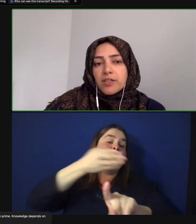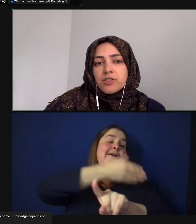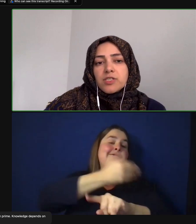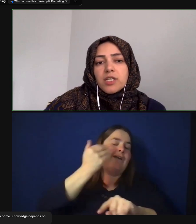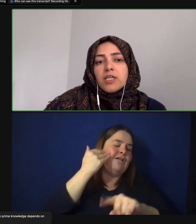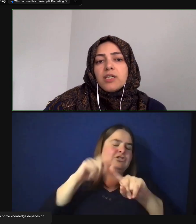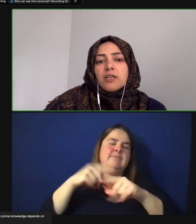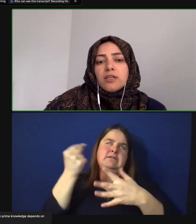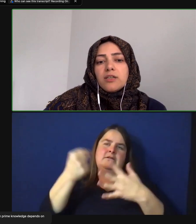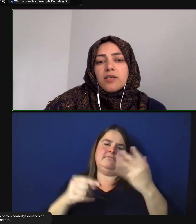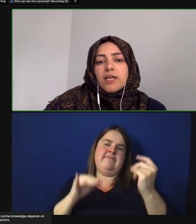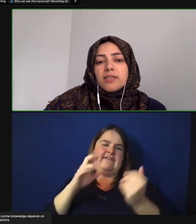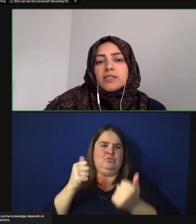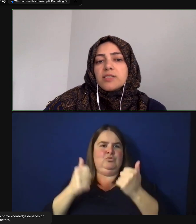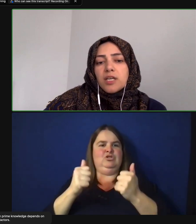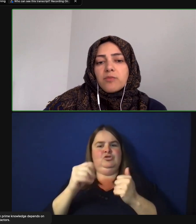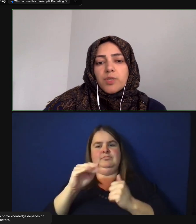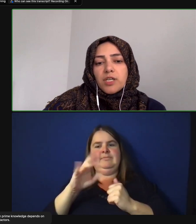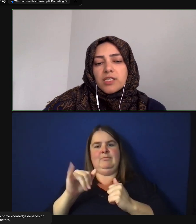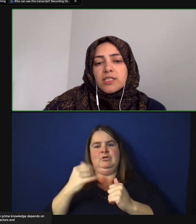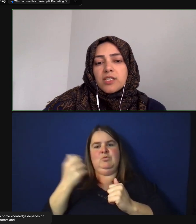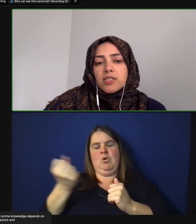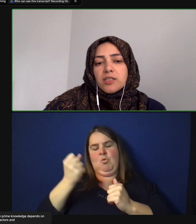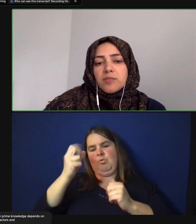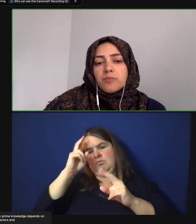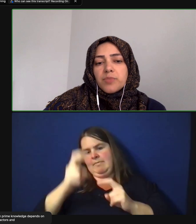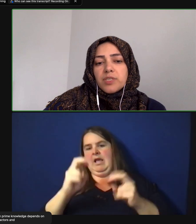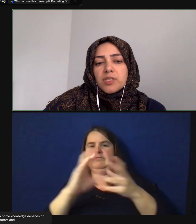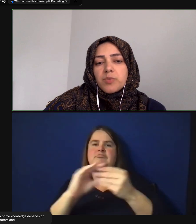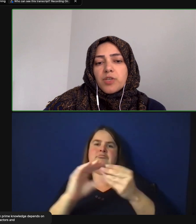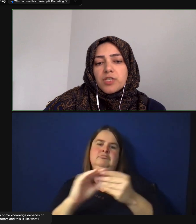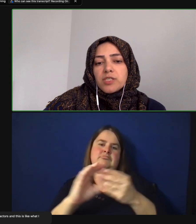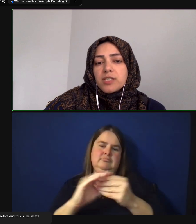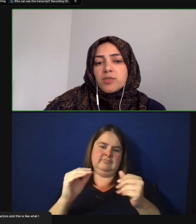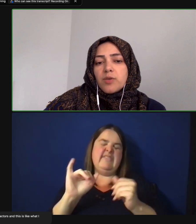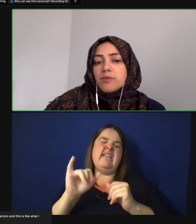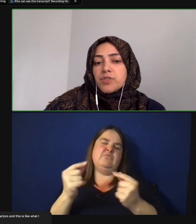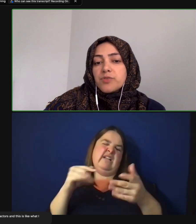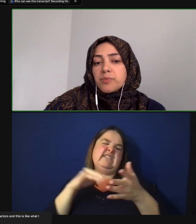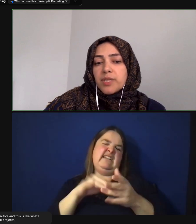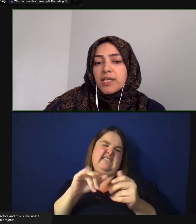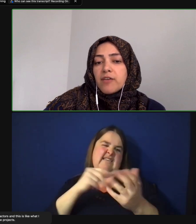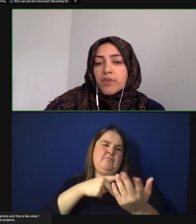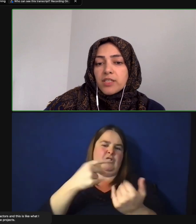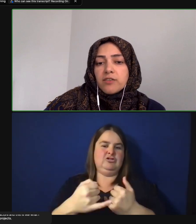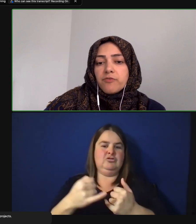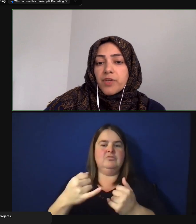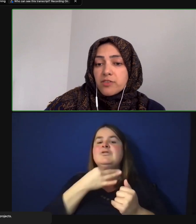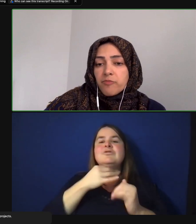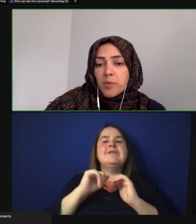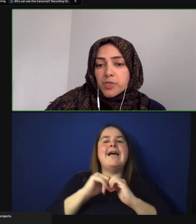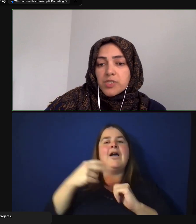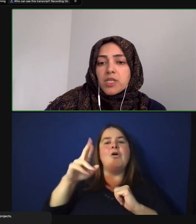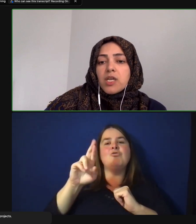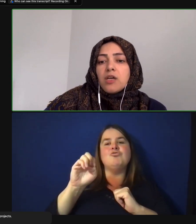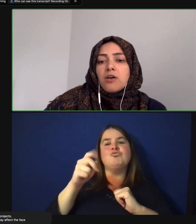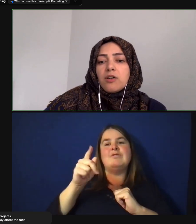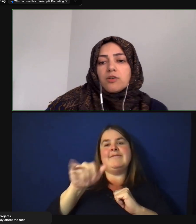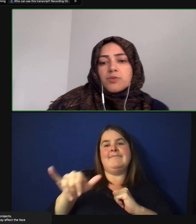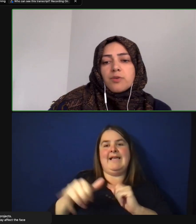many factors. And this is what I study in these projects. So how does replay affect the face of